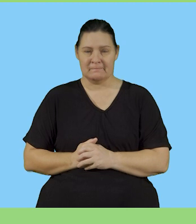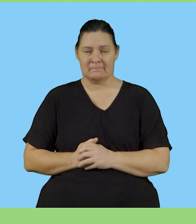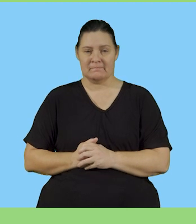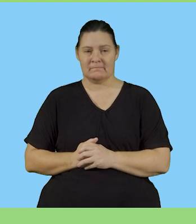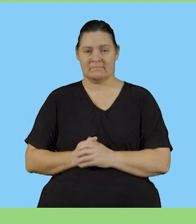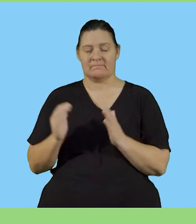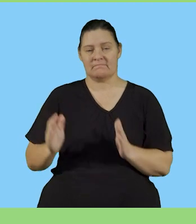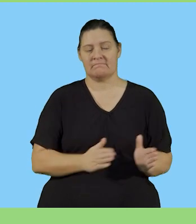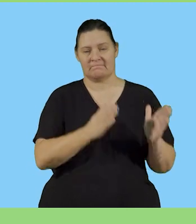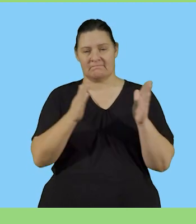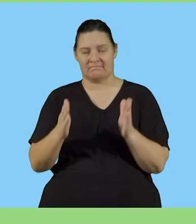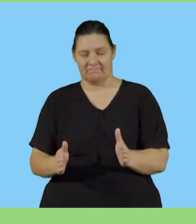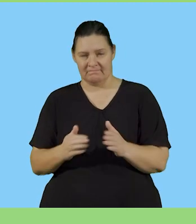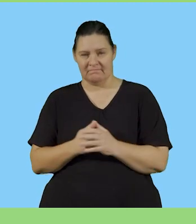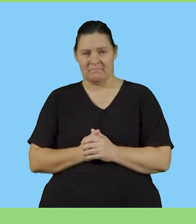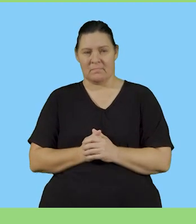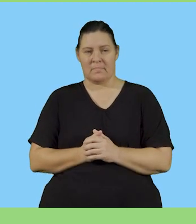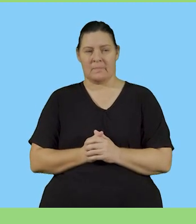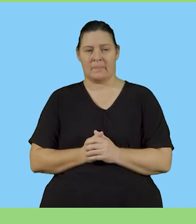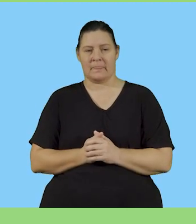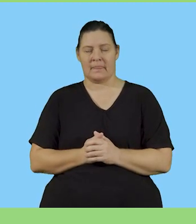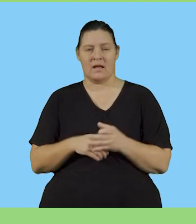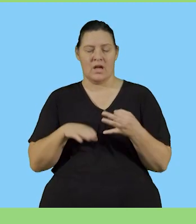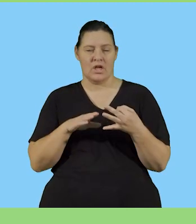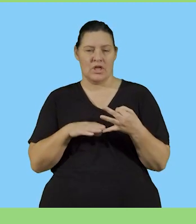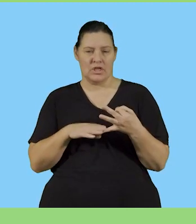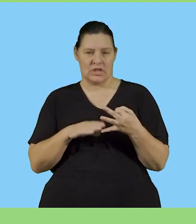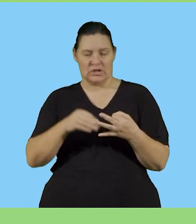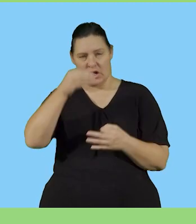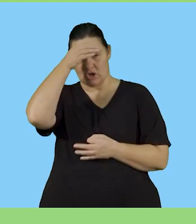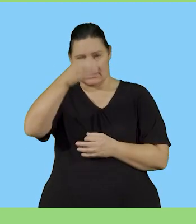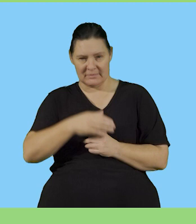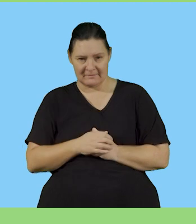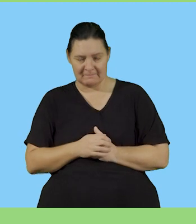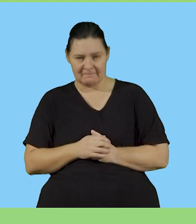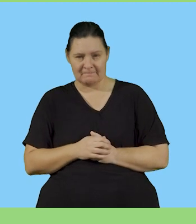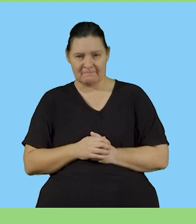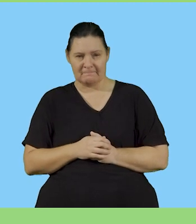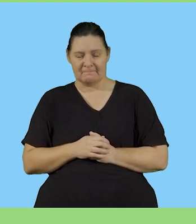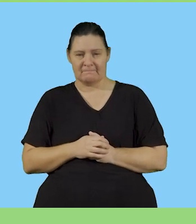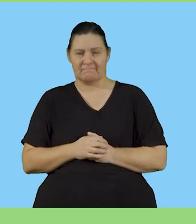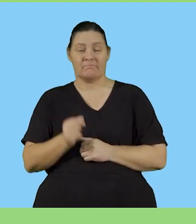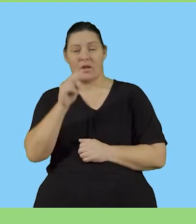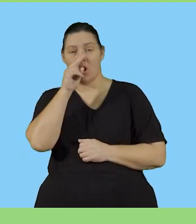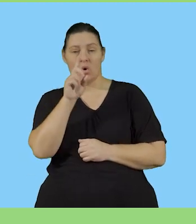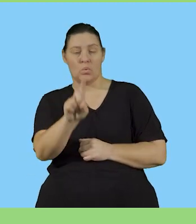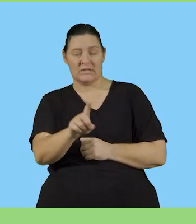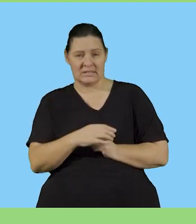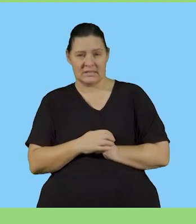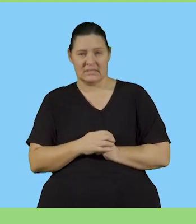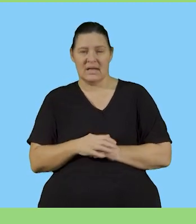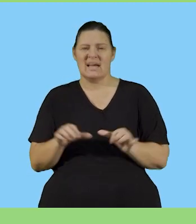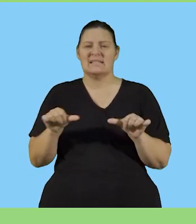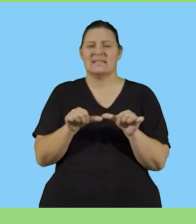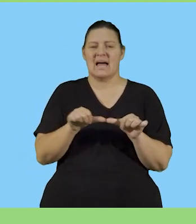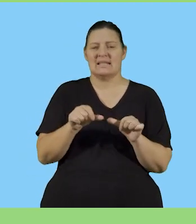Right. Moving on to our third concept of this lesson. So we are going to look at